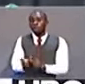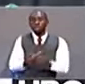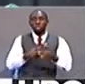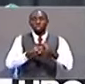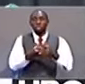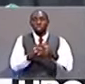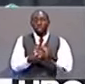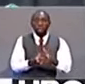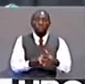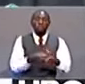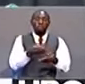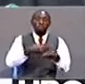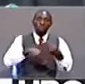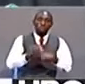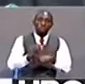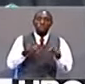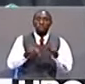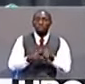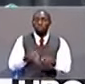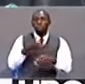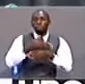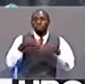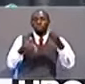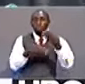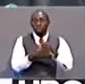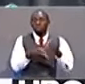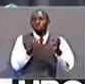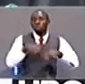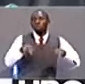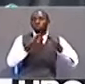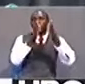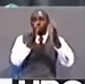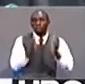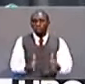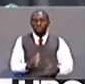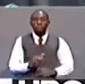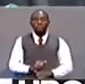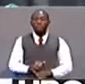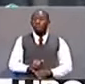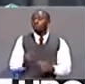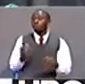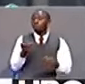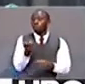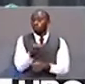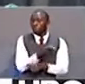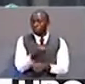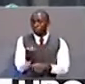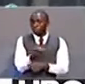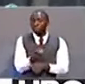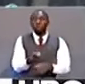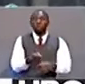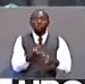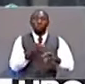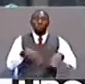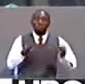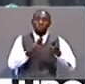and construction contractors. This will enable the construction work for the projects to proceed.